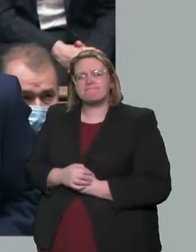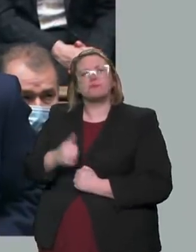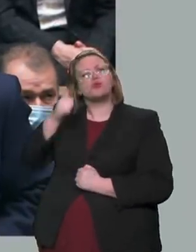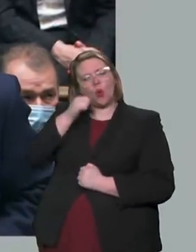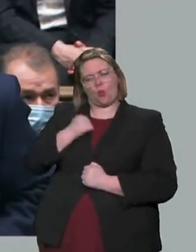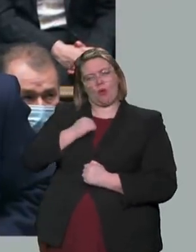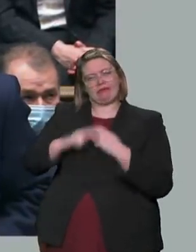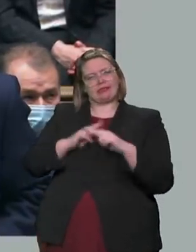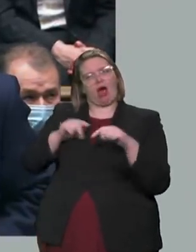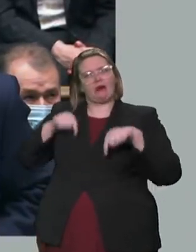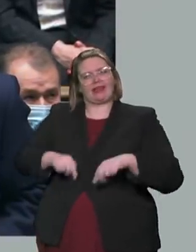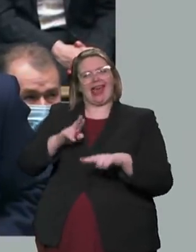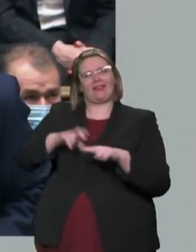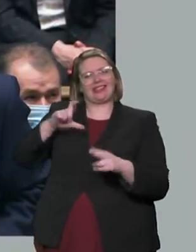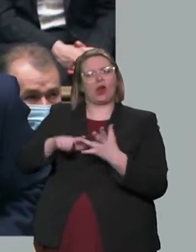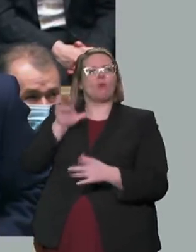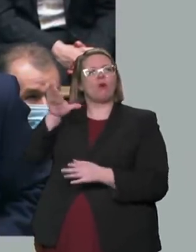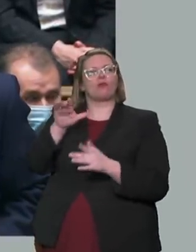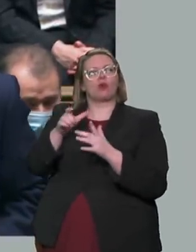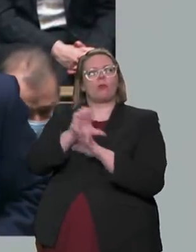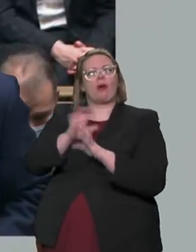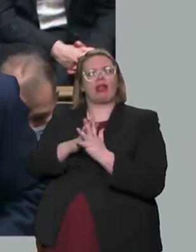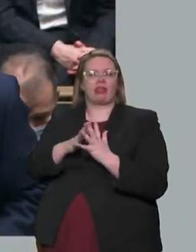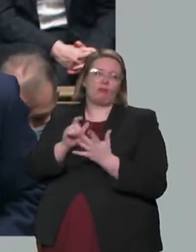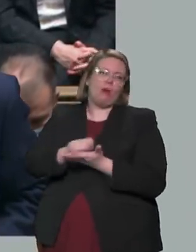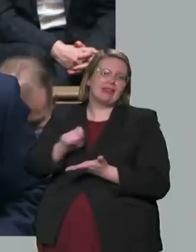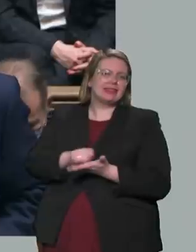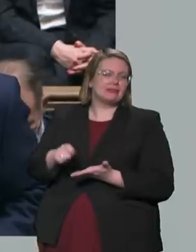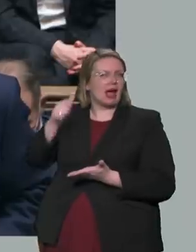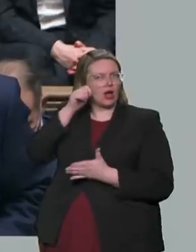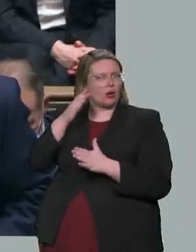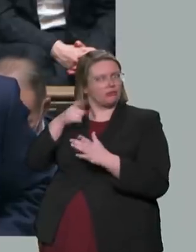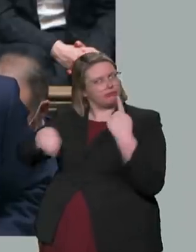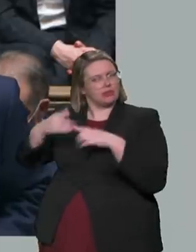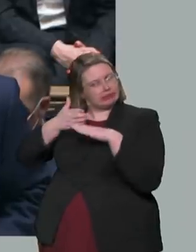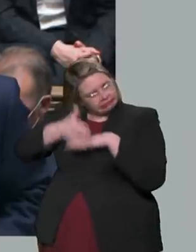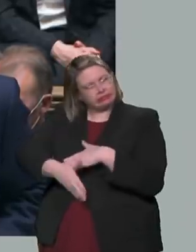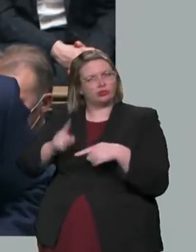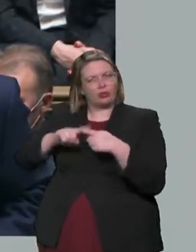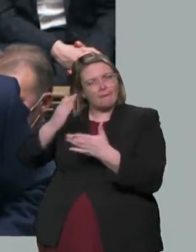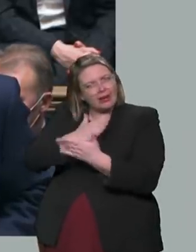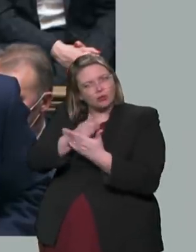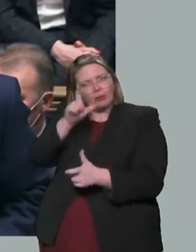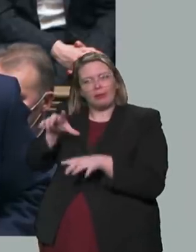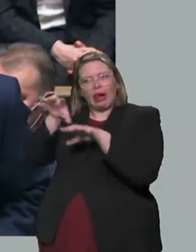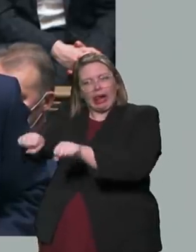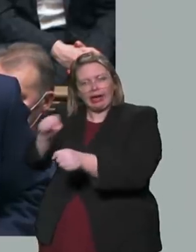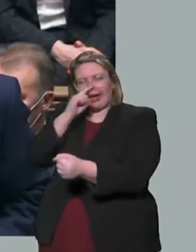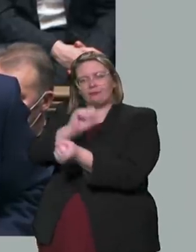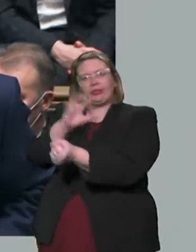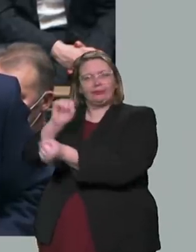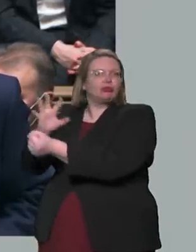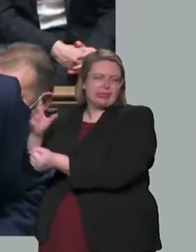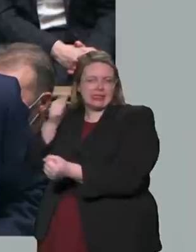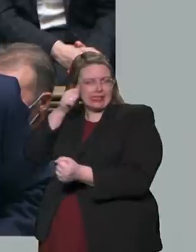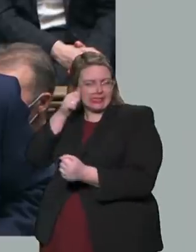FCO work very, very hard. FCDO work very, very hard to try to release people as around the world from the positions they find